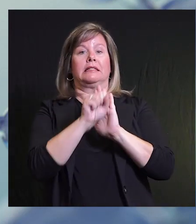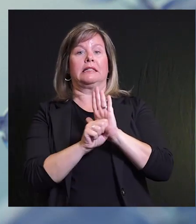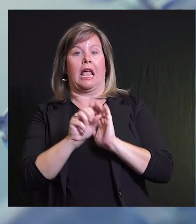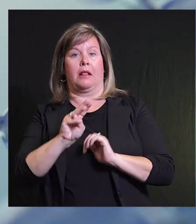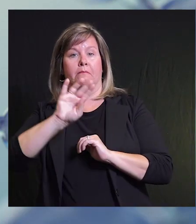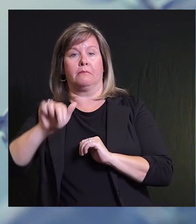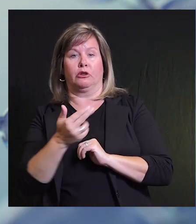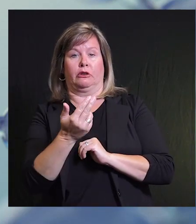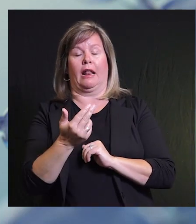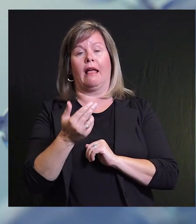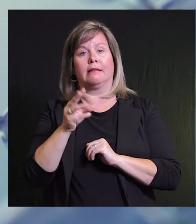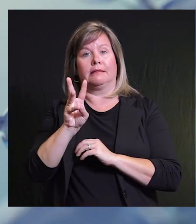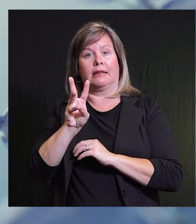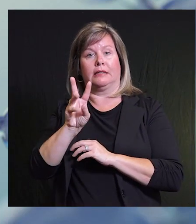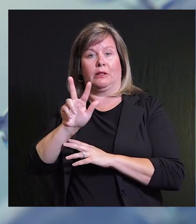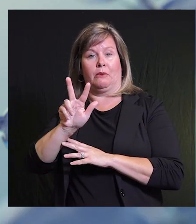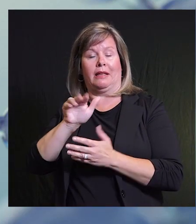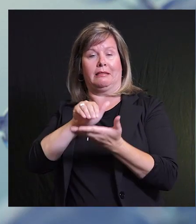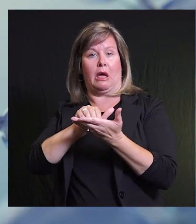Michigan is reporting